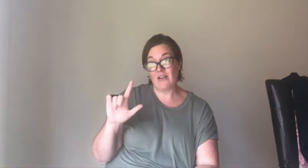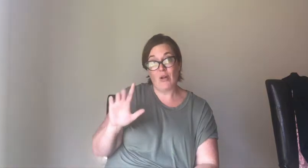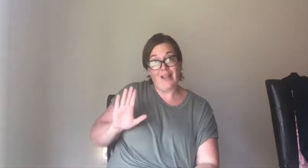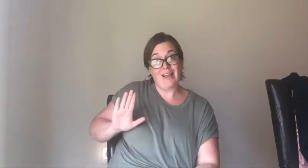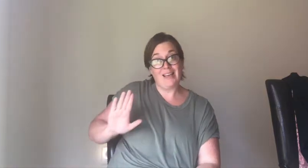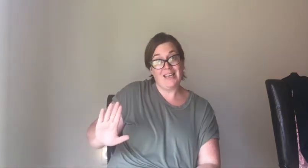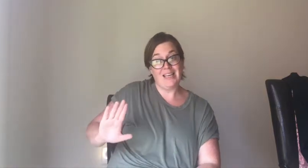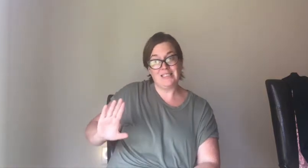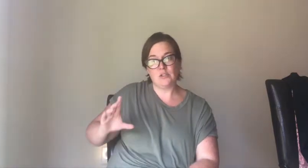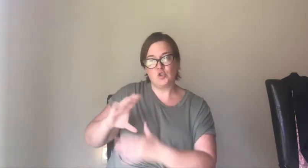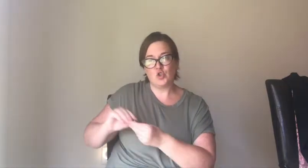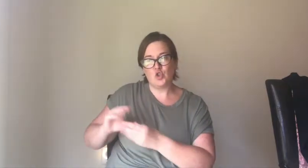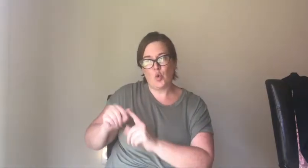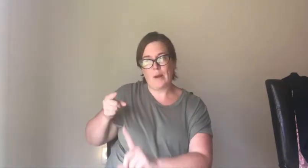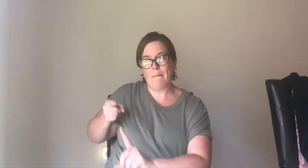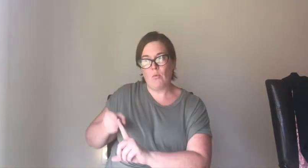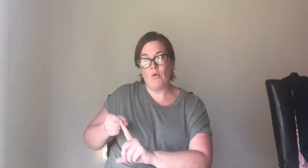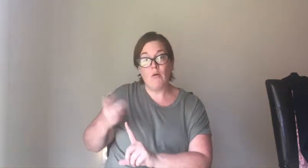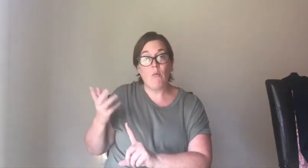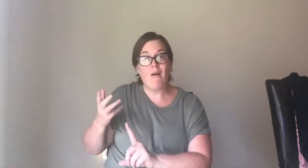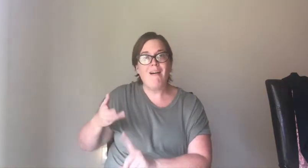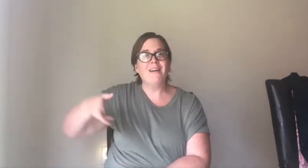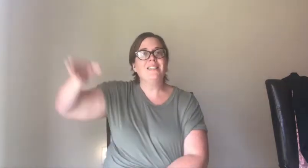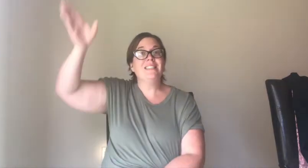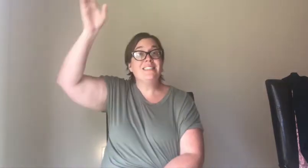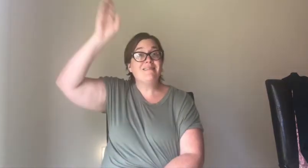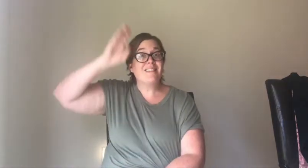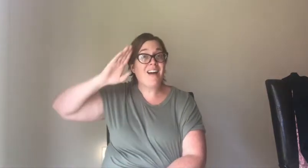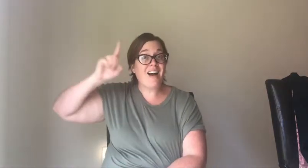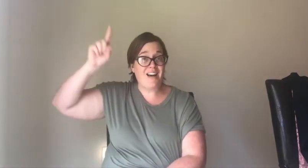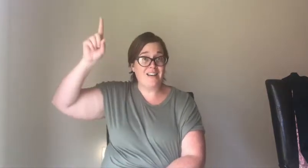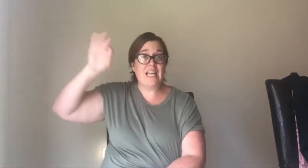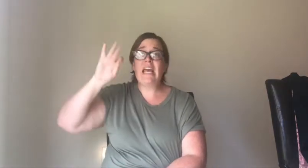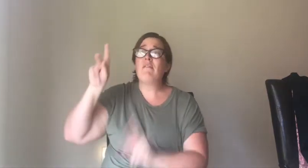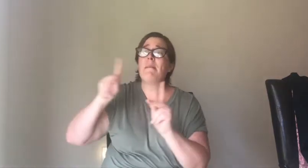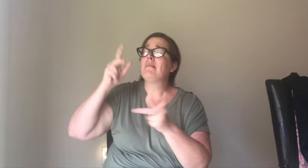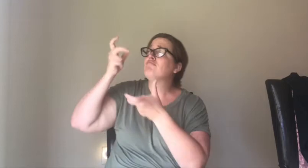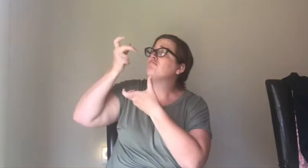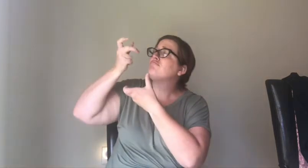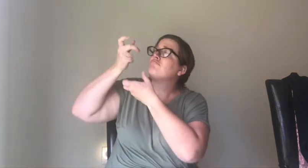it. Transformation of the society and of the system was not the point.